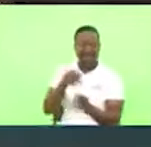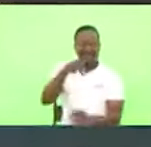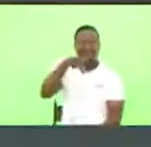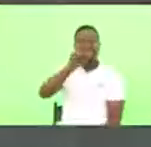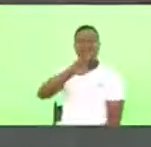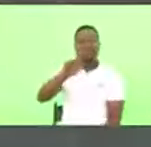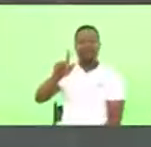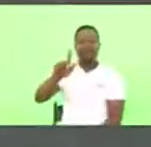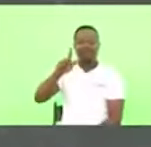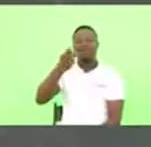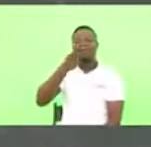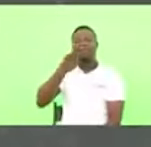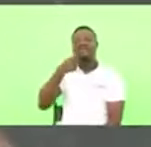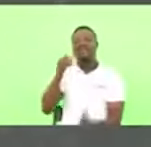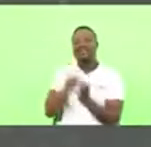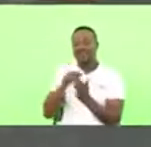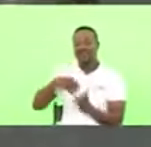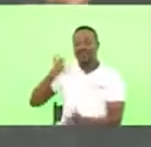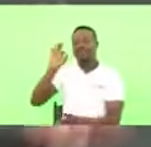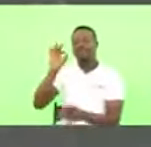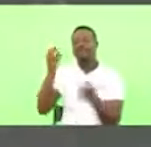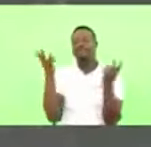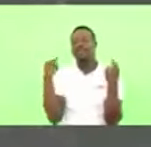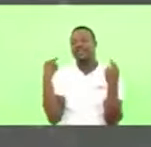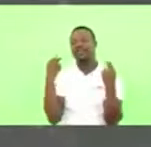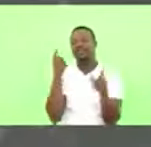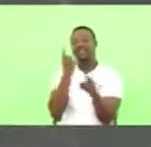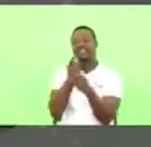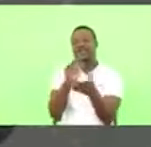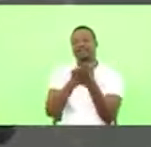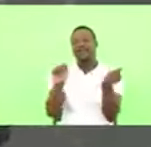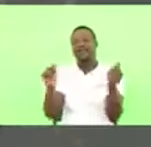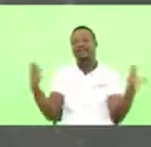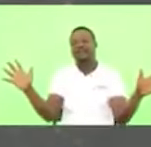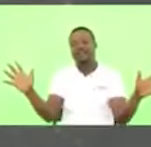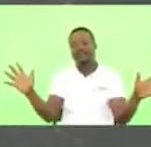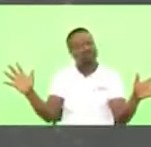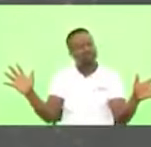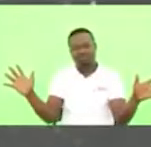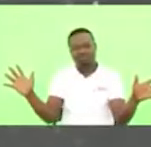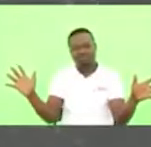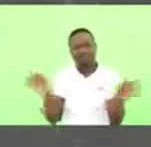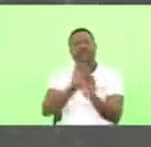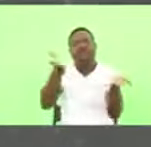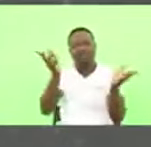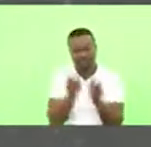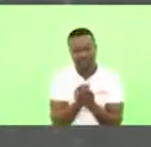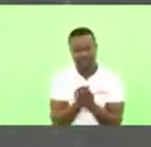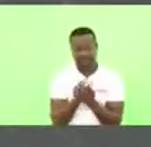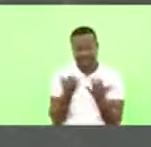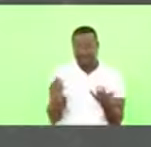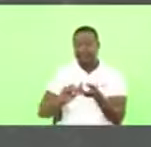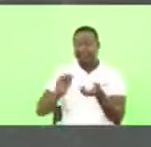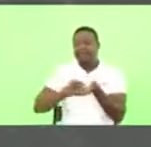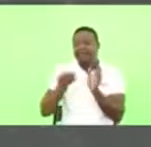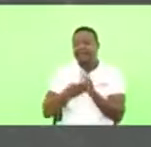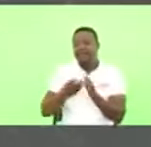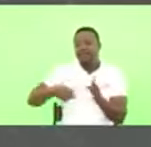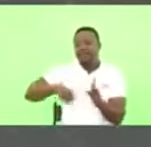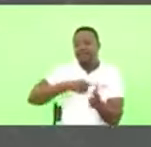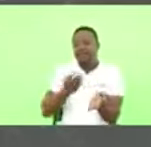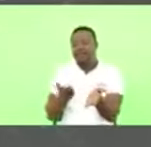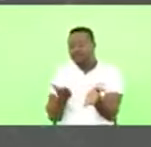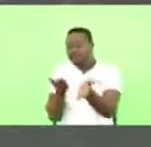is in vain and we have believed for nothing. What that means is that we will also not